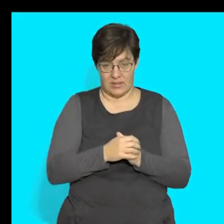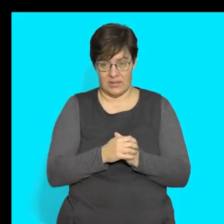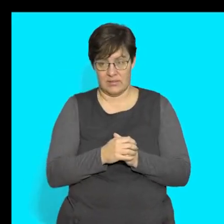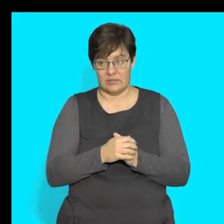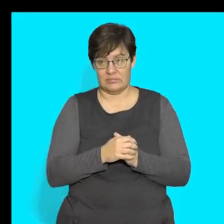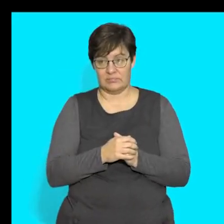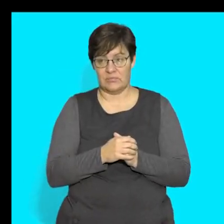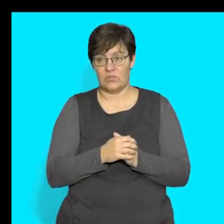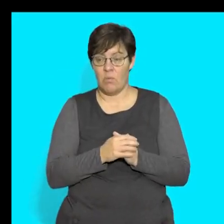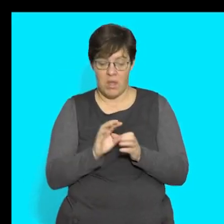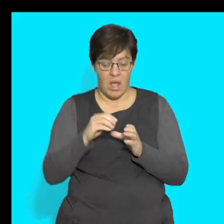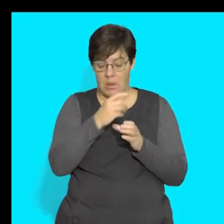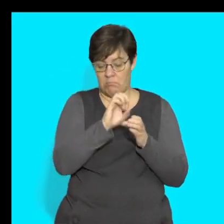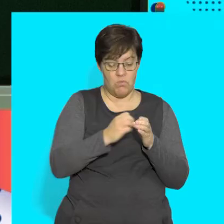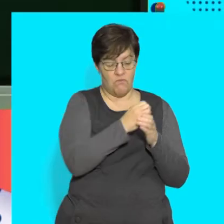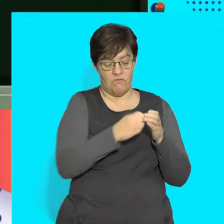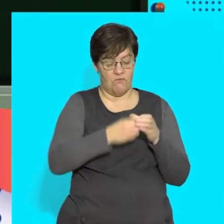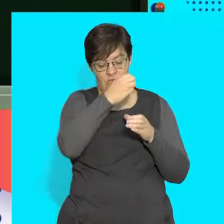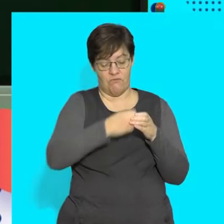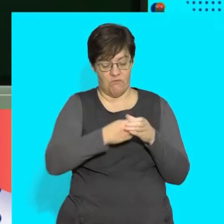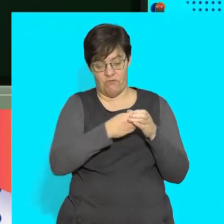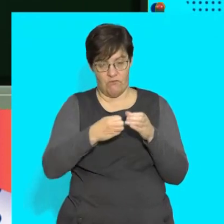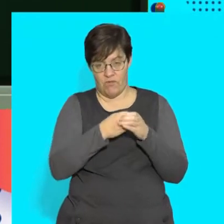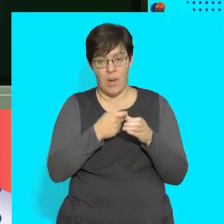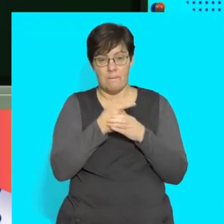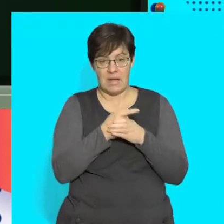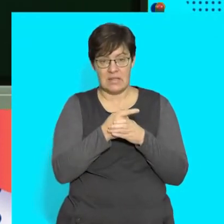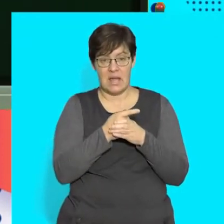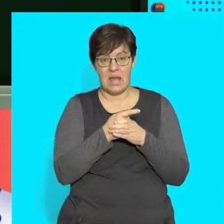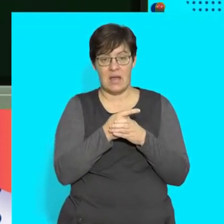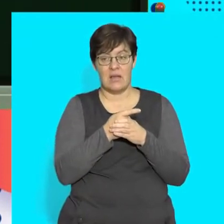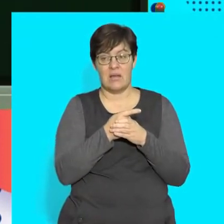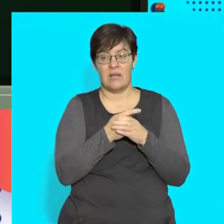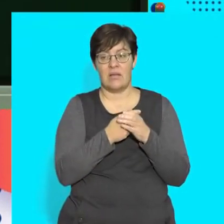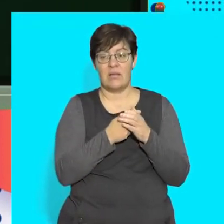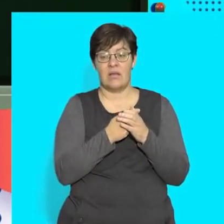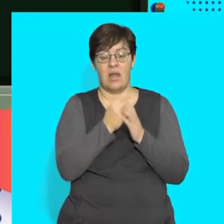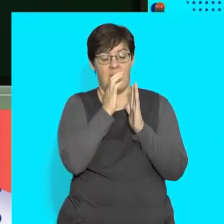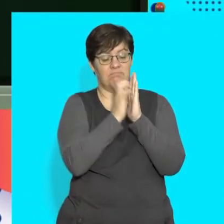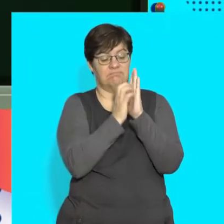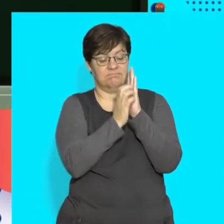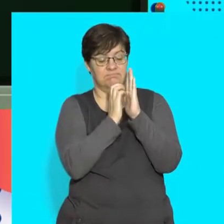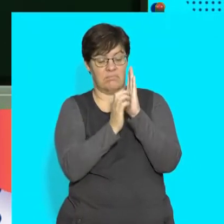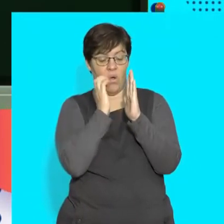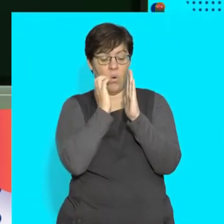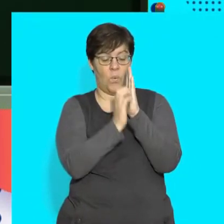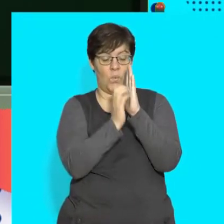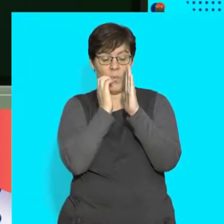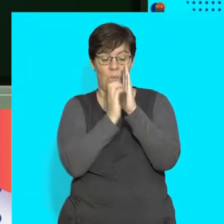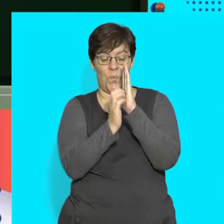that coil is free to move. It's just got contact with the brush, with the bristles of the